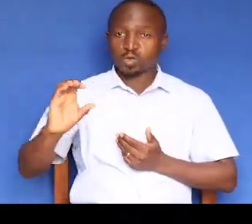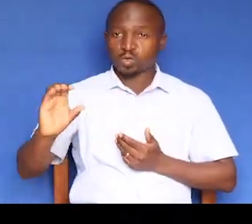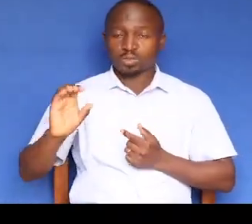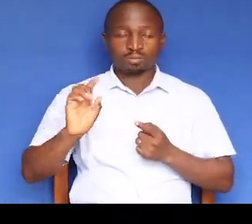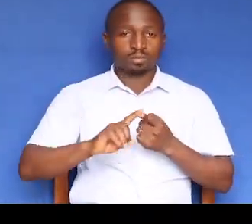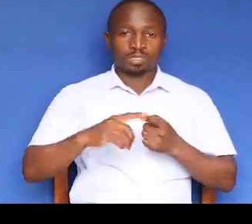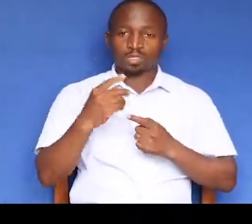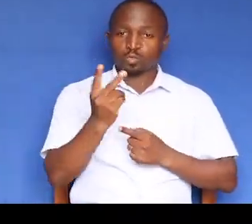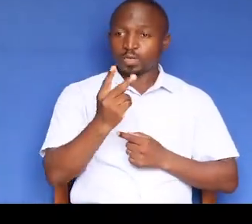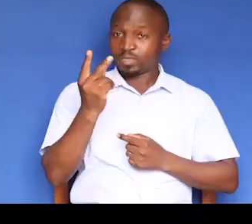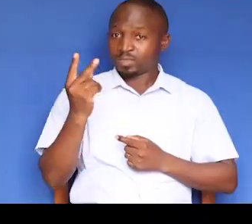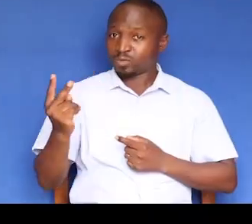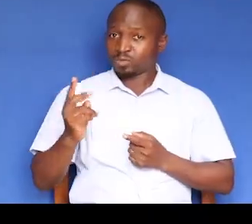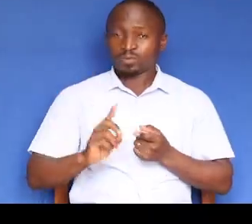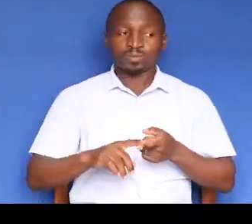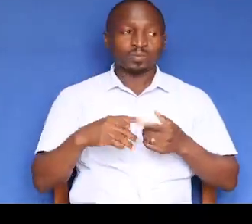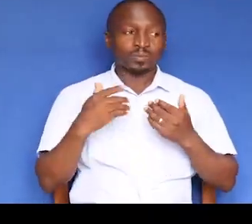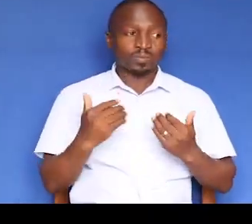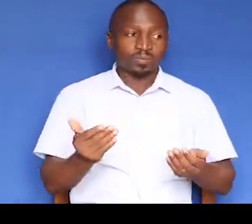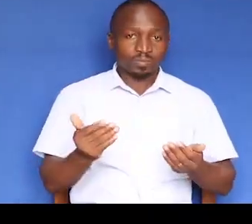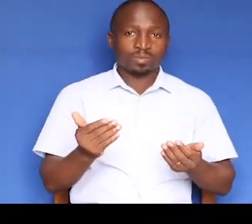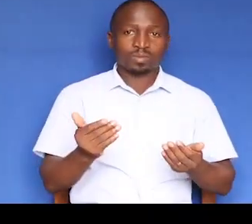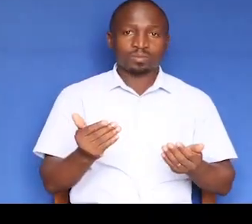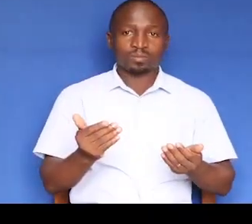is 22. So at